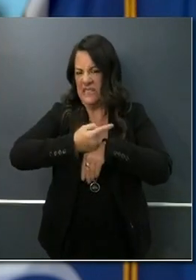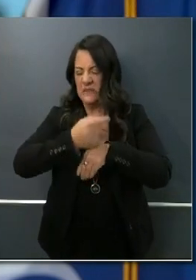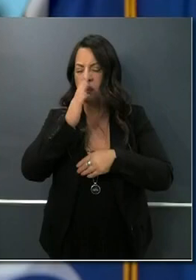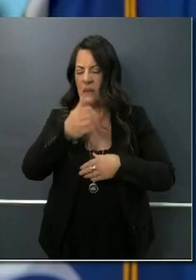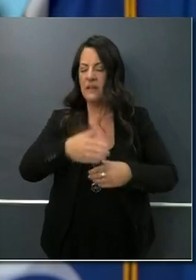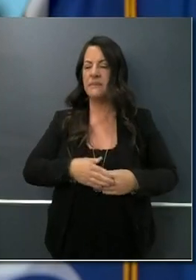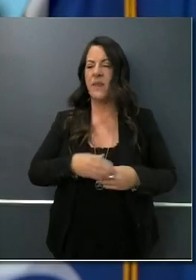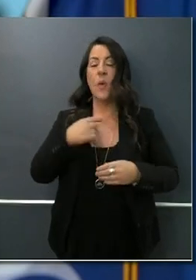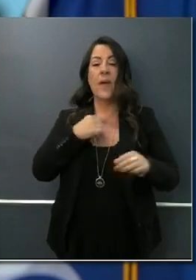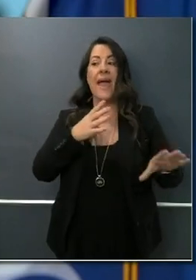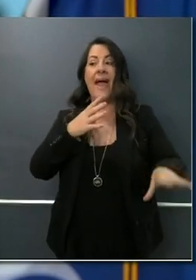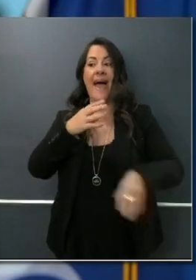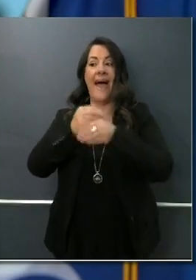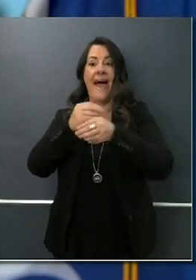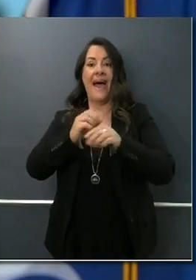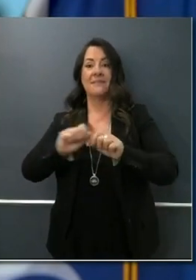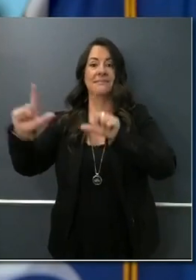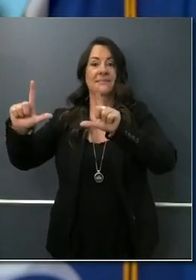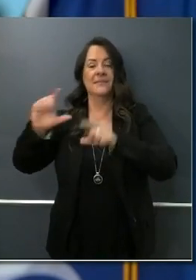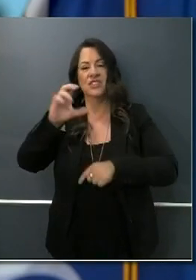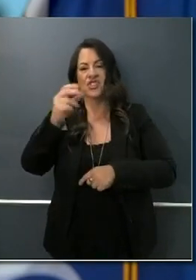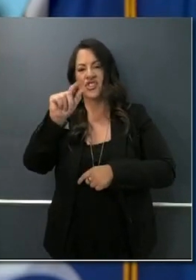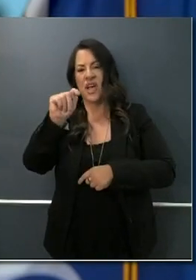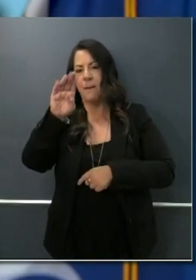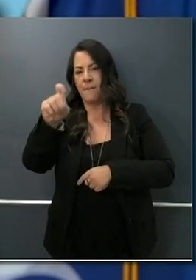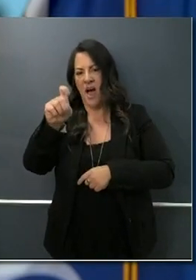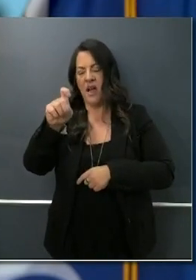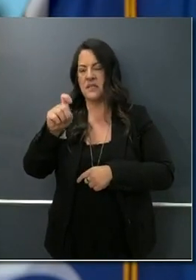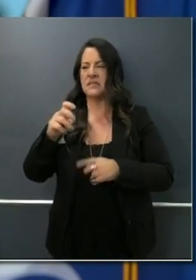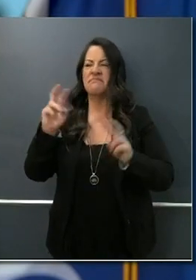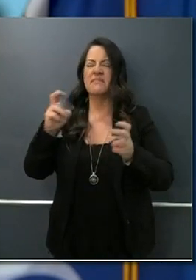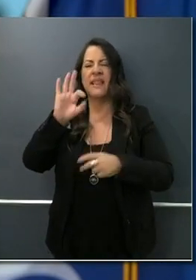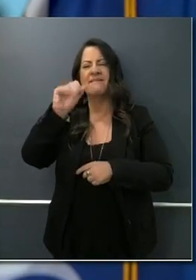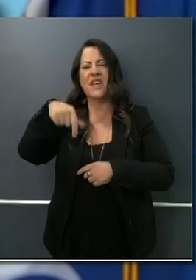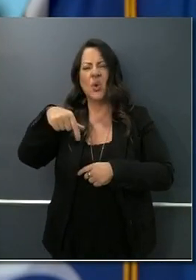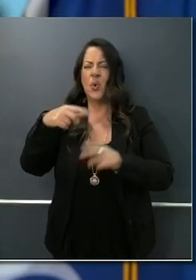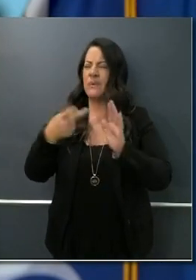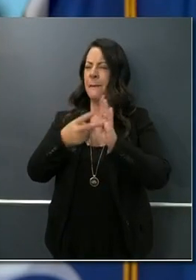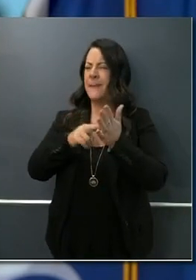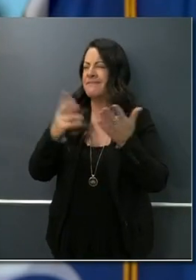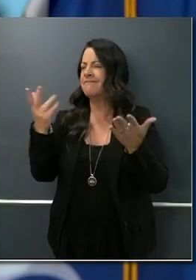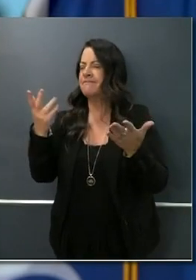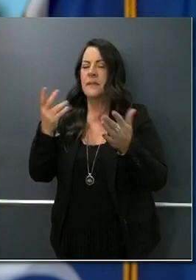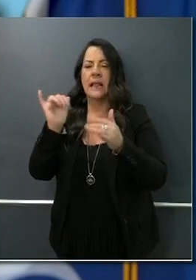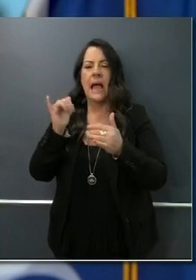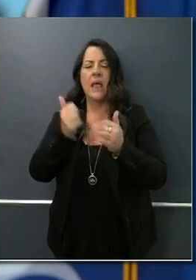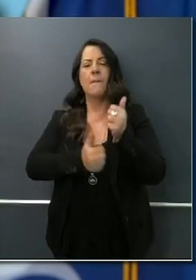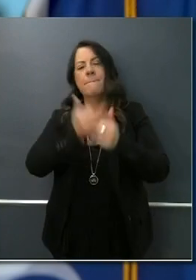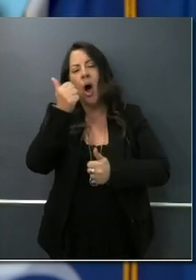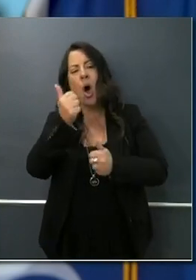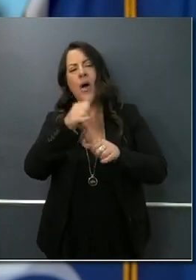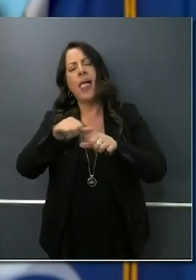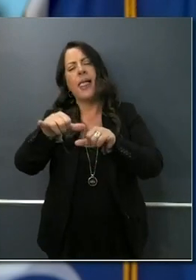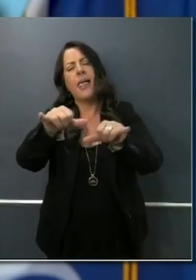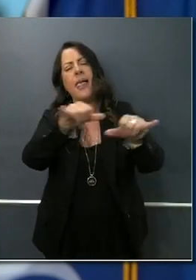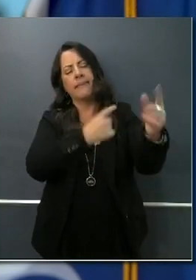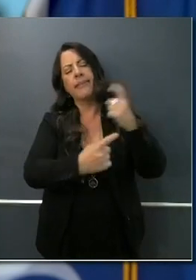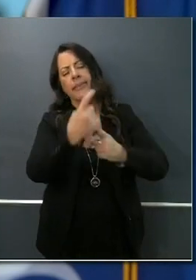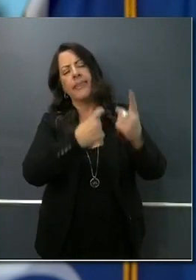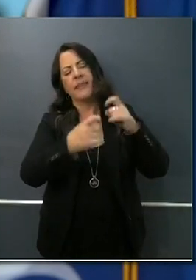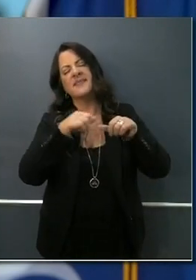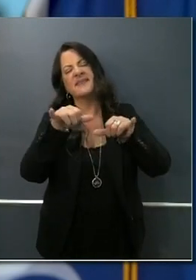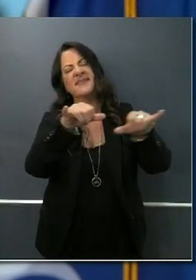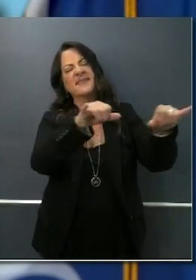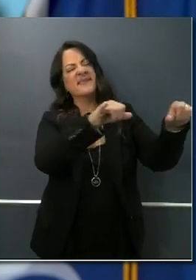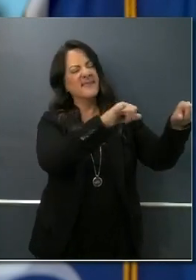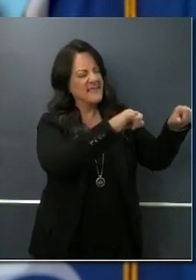up a few days ago on the most frequently asked questions. Again, all about reducing the stress,